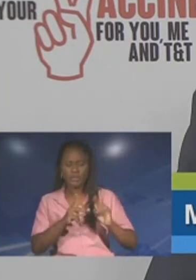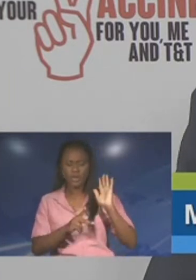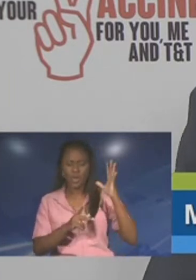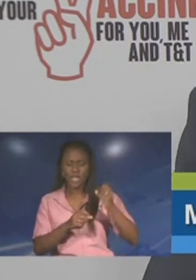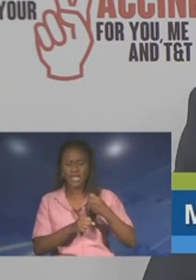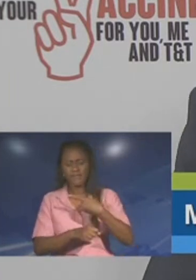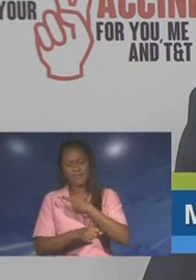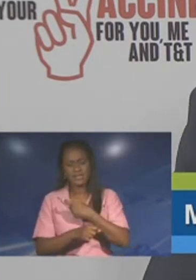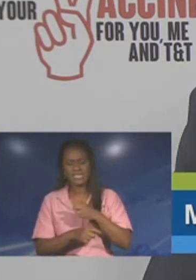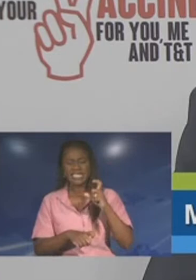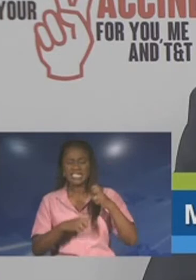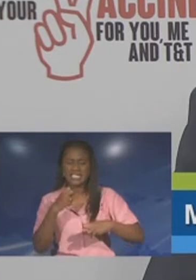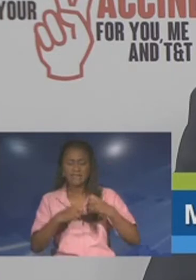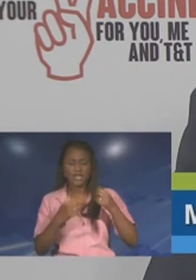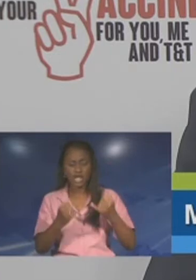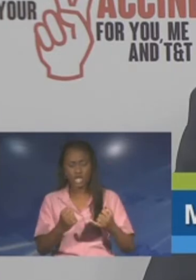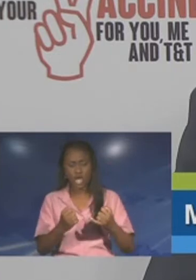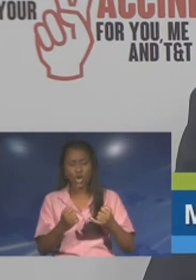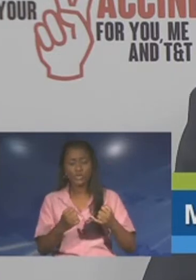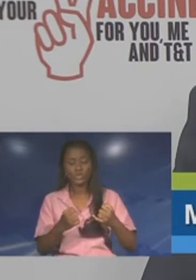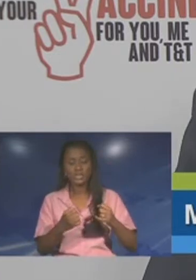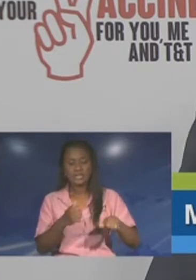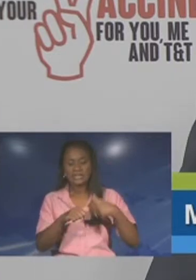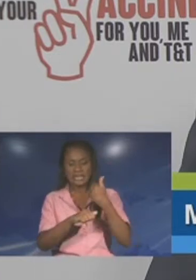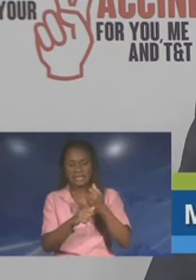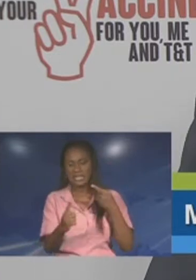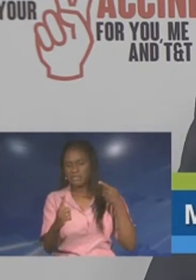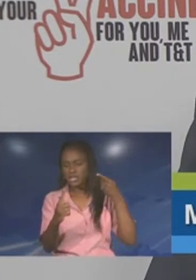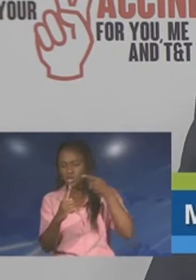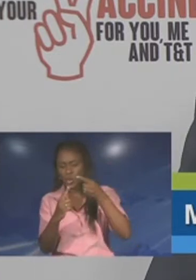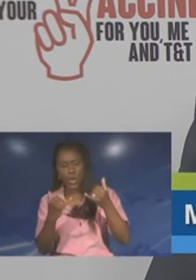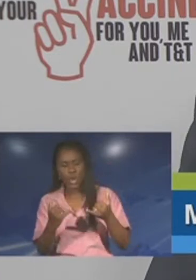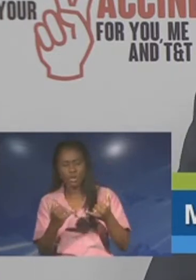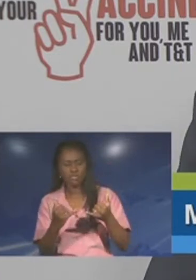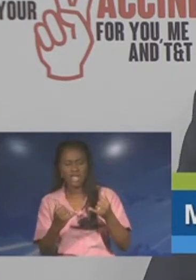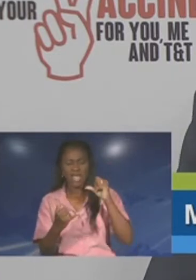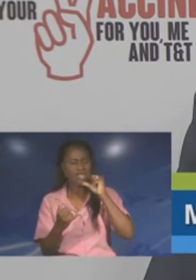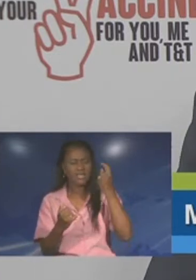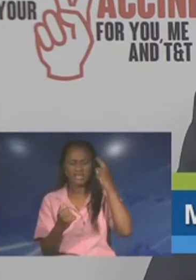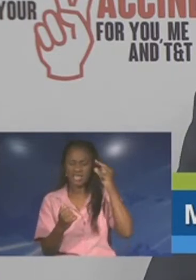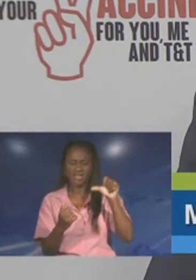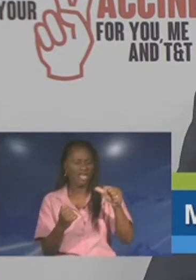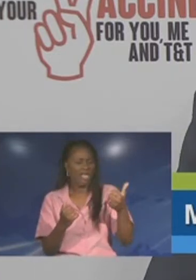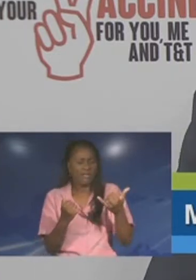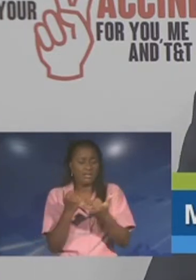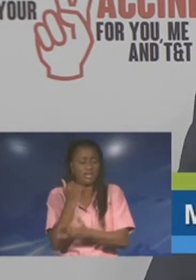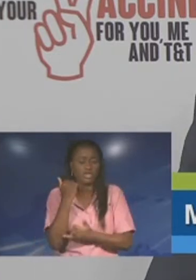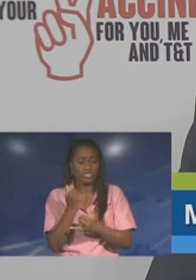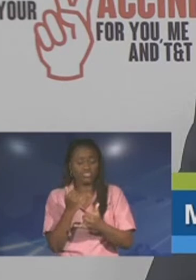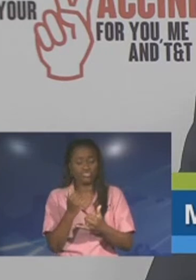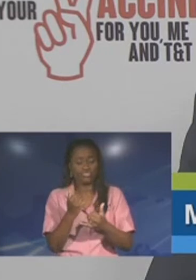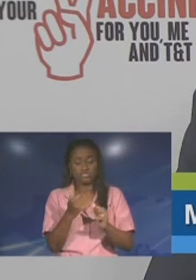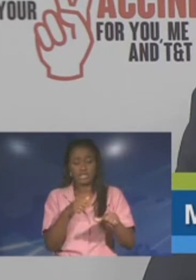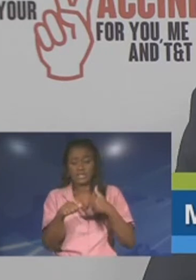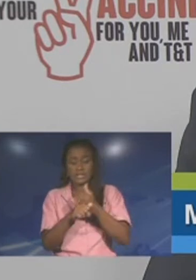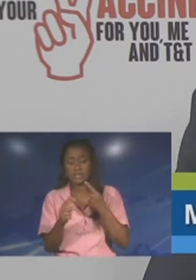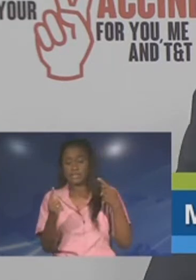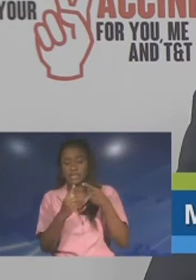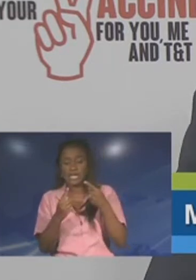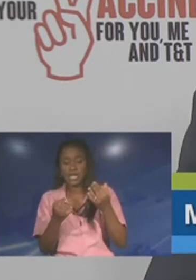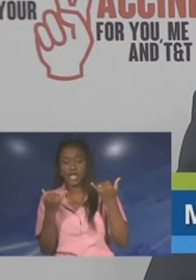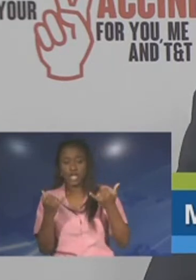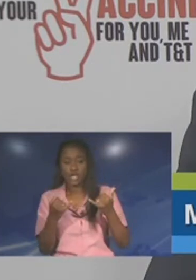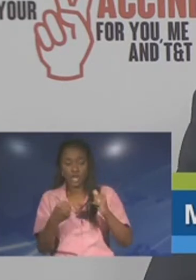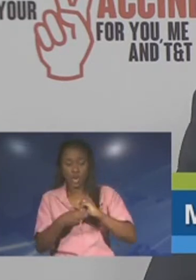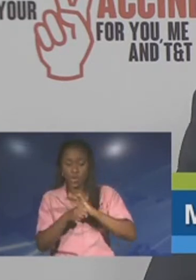difficult to set targets now. I don't think any country is setting targets again because as the pandemic drags on